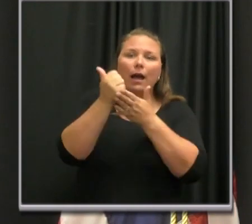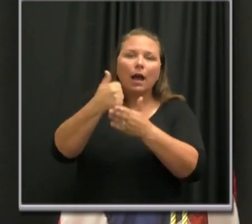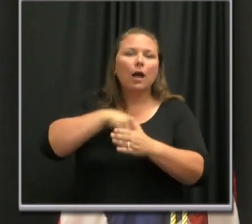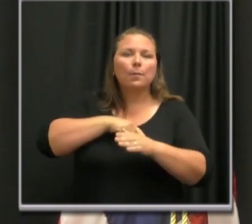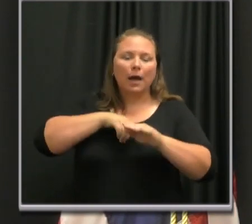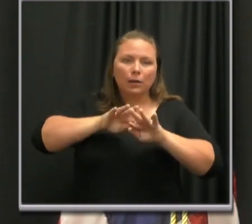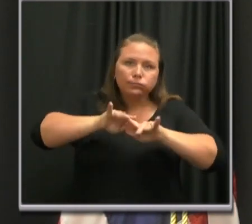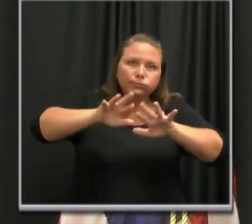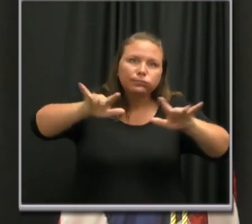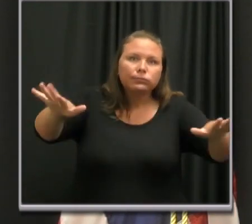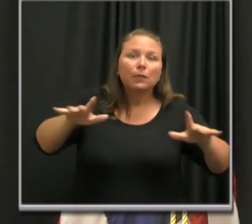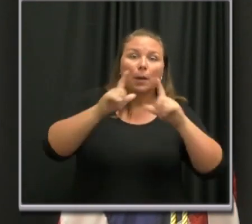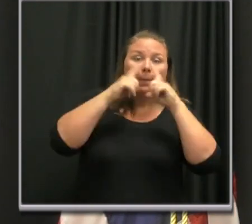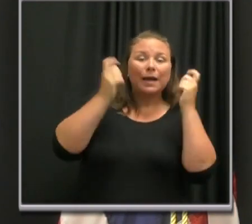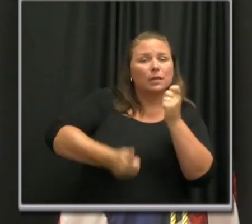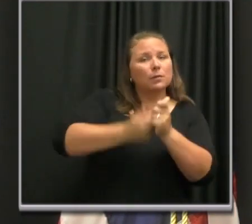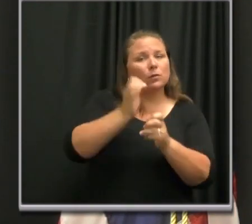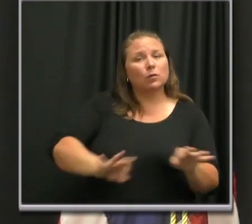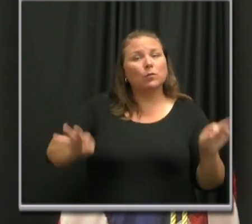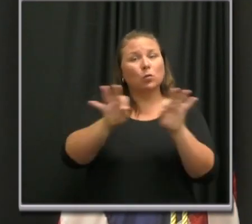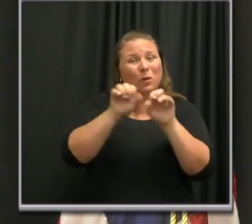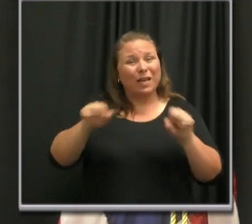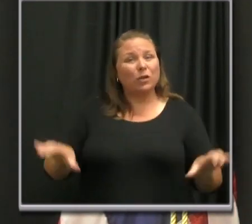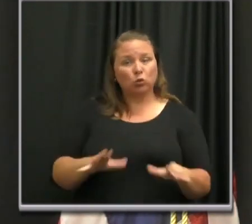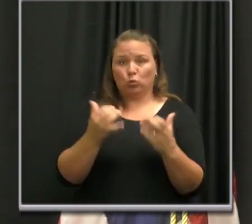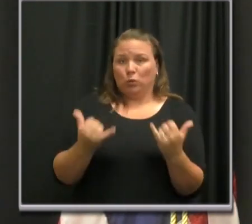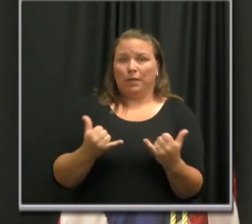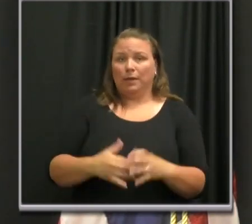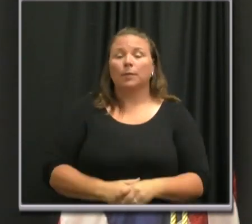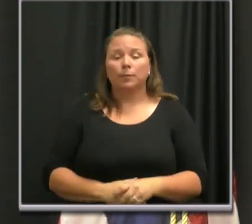that wearing a mask is one of the most important things we can do right now.